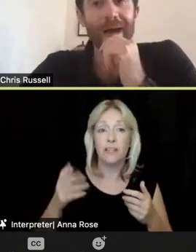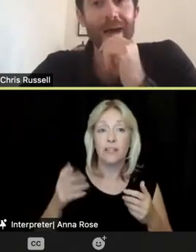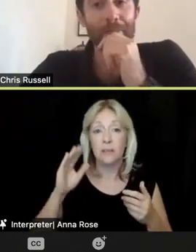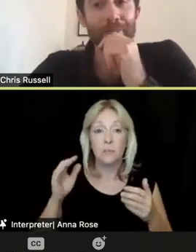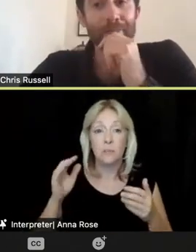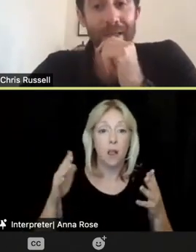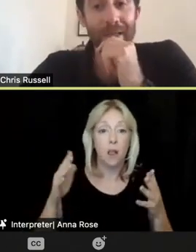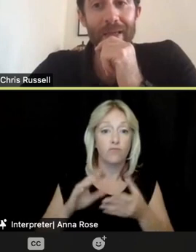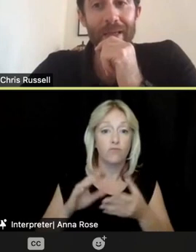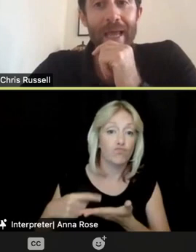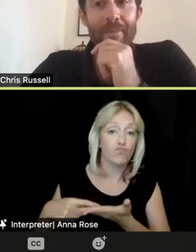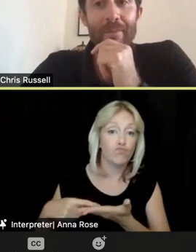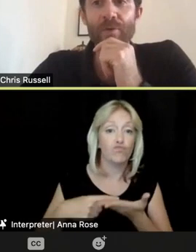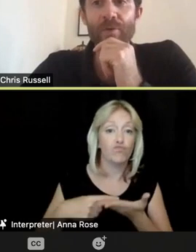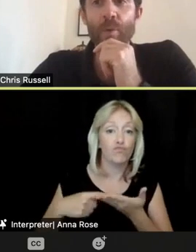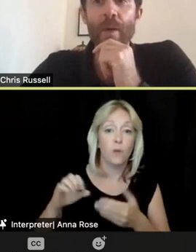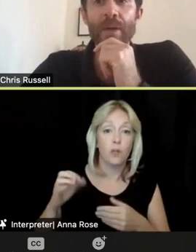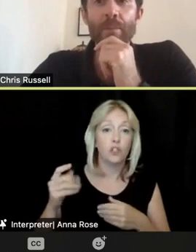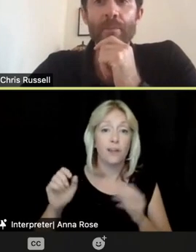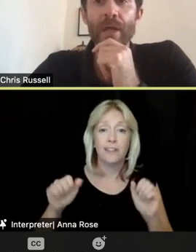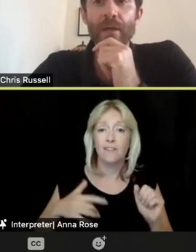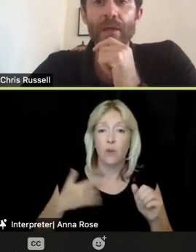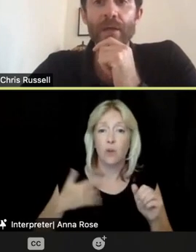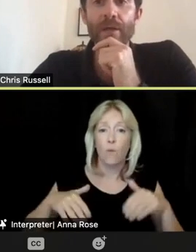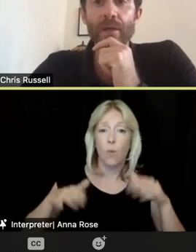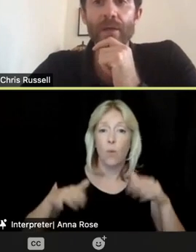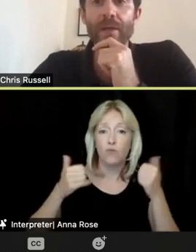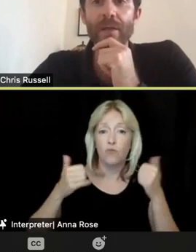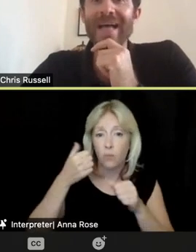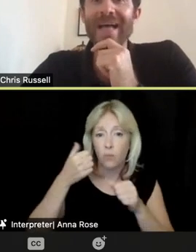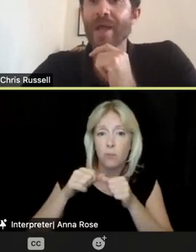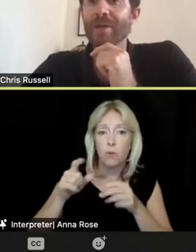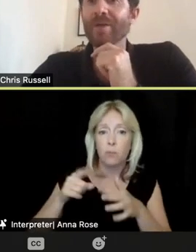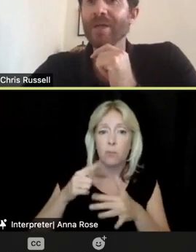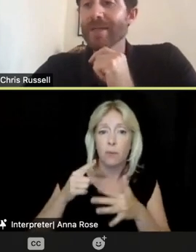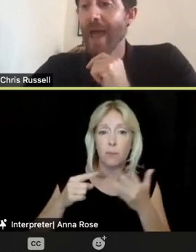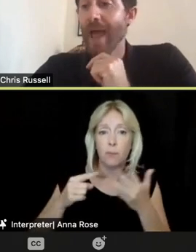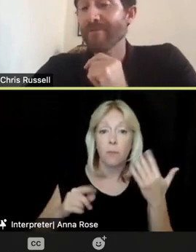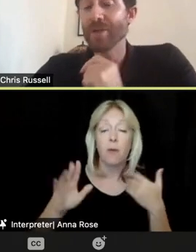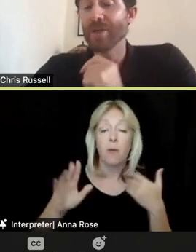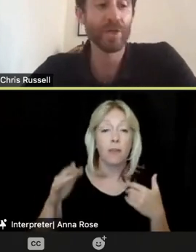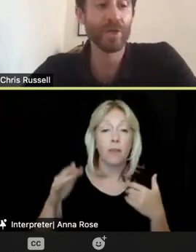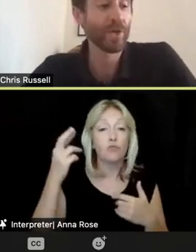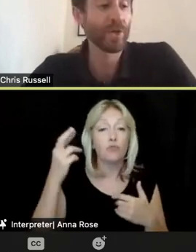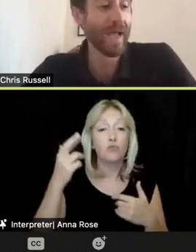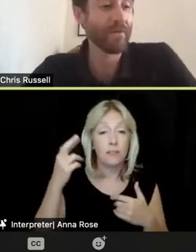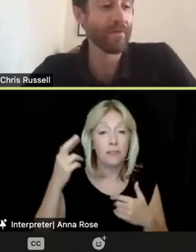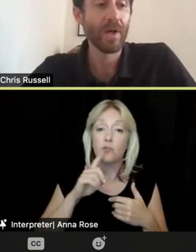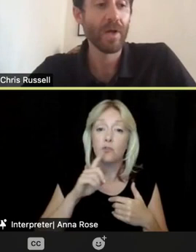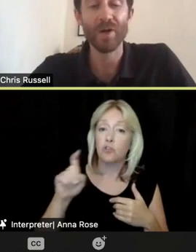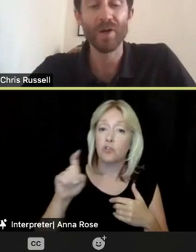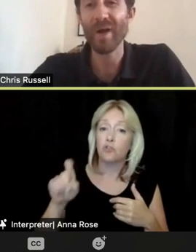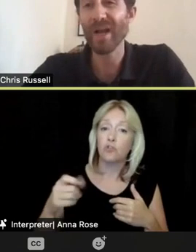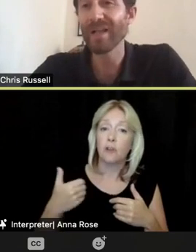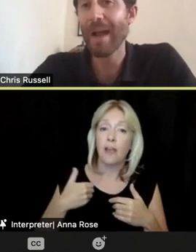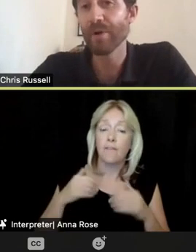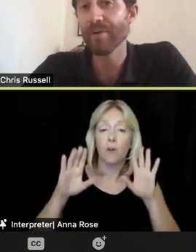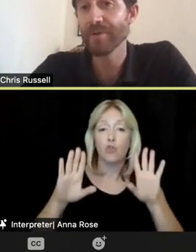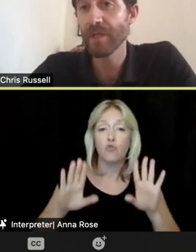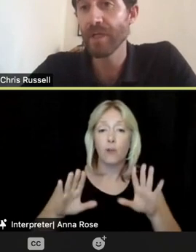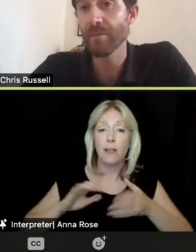that, it can be overwhelming, but that's why you need to have, and you really should have, a